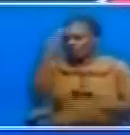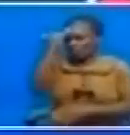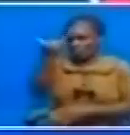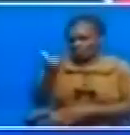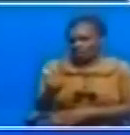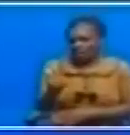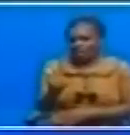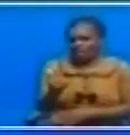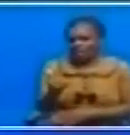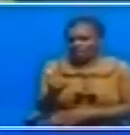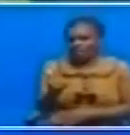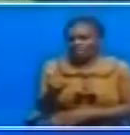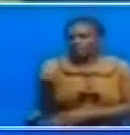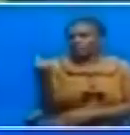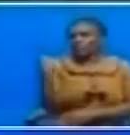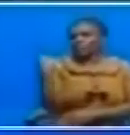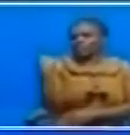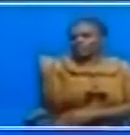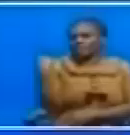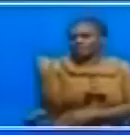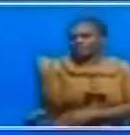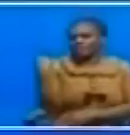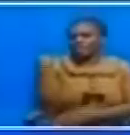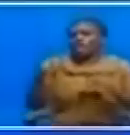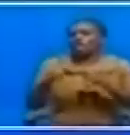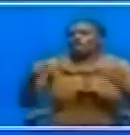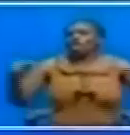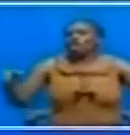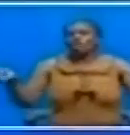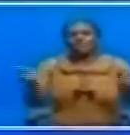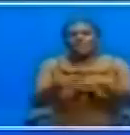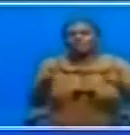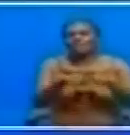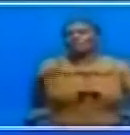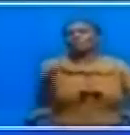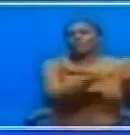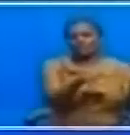because it is only the latest in a long series of similar troubles.